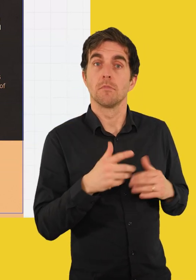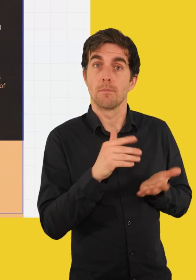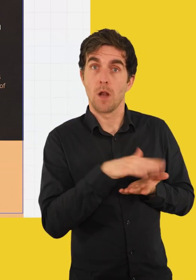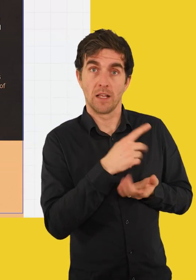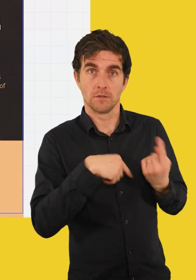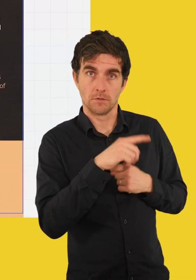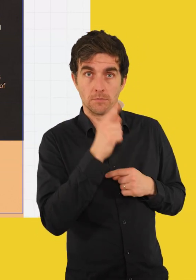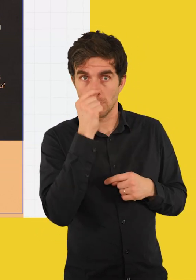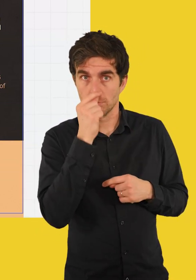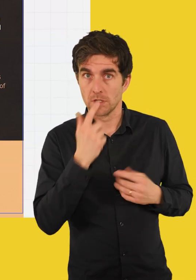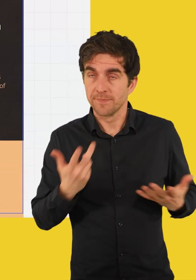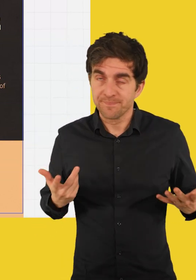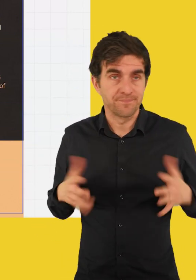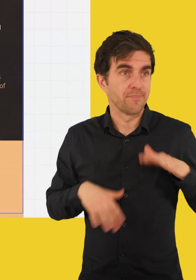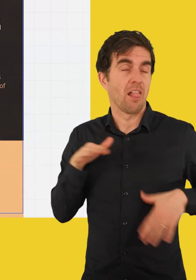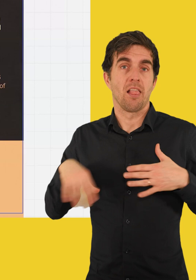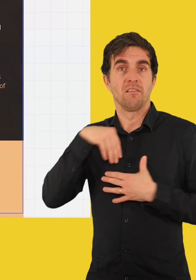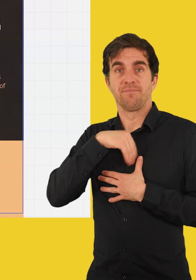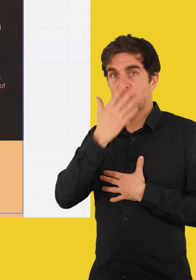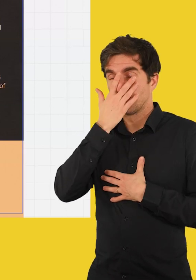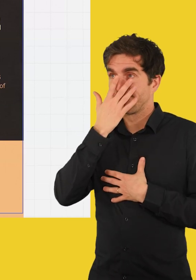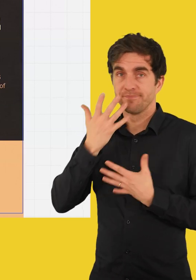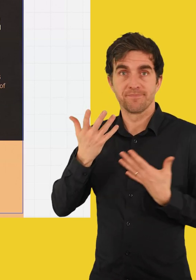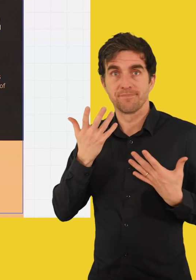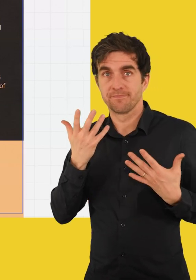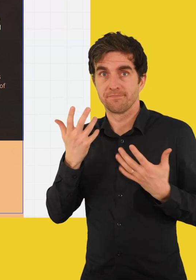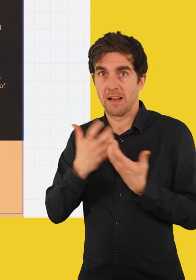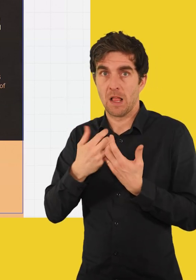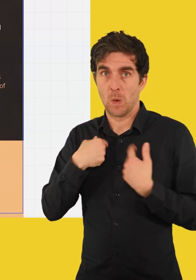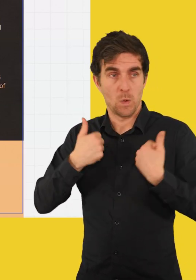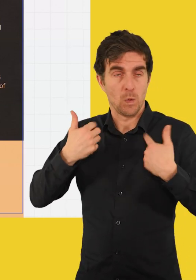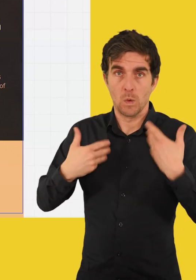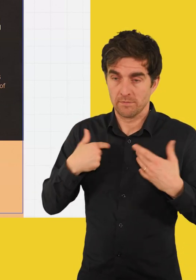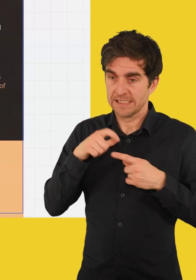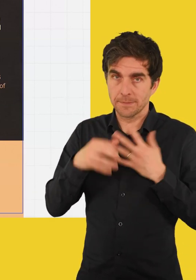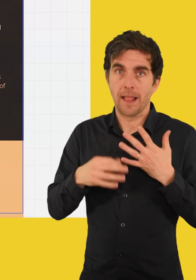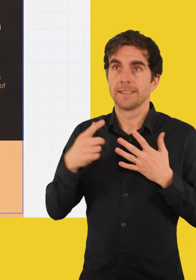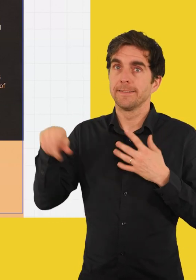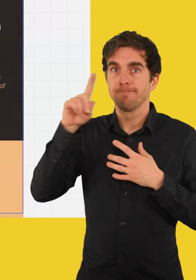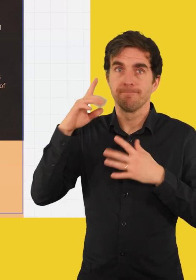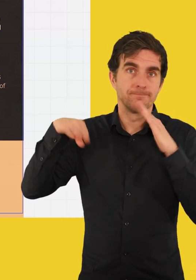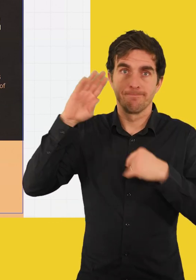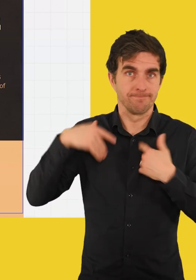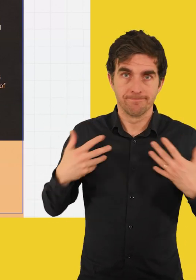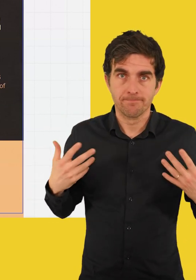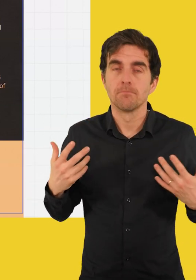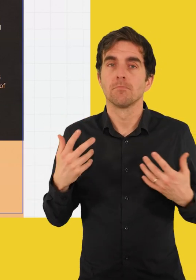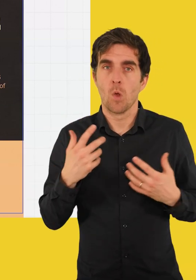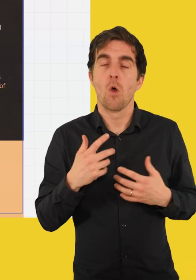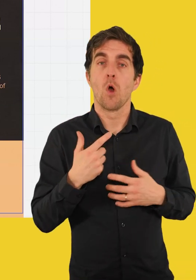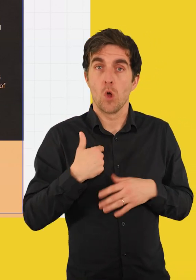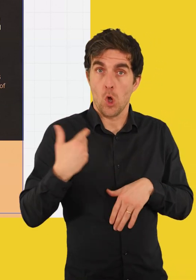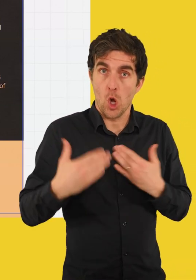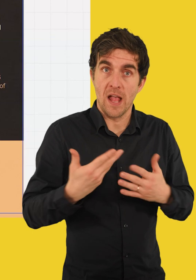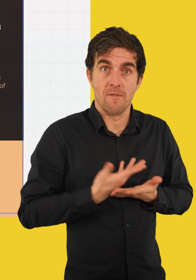folks might in response internalise shame about neutral or positive aspects of themselves, such as their disability. In